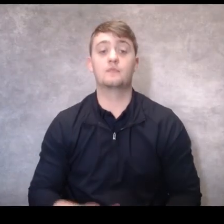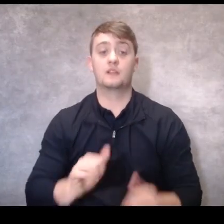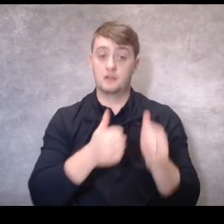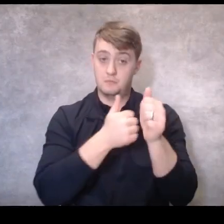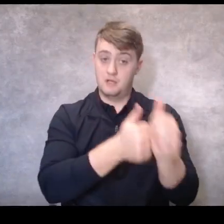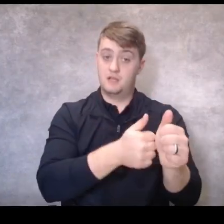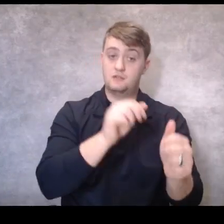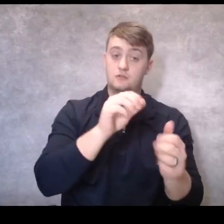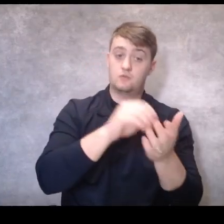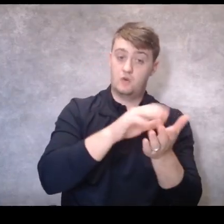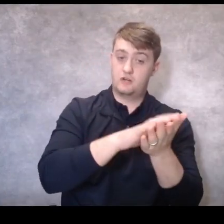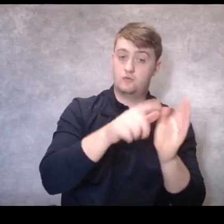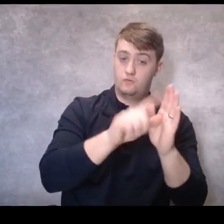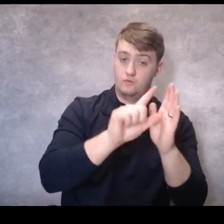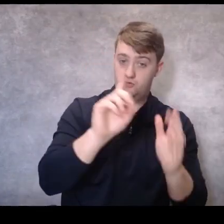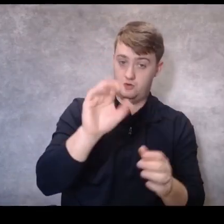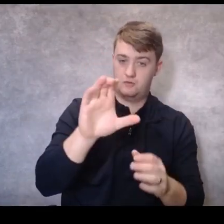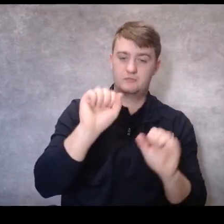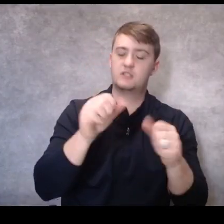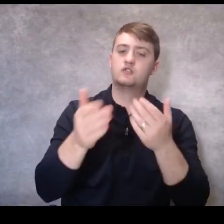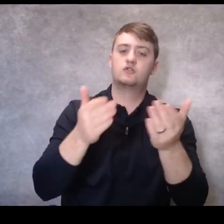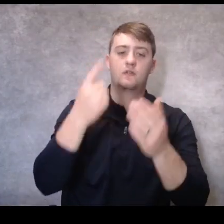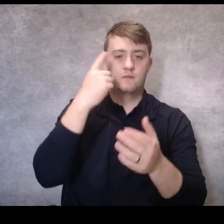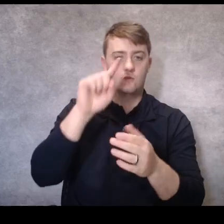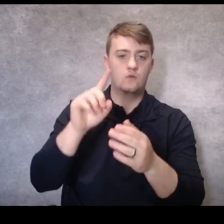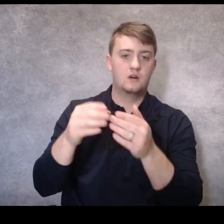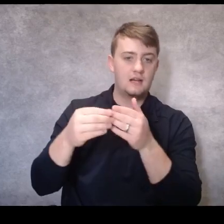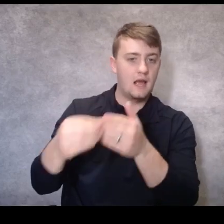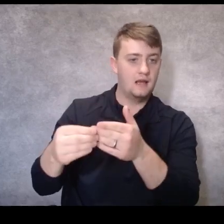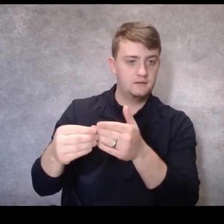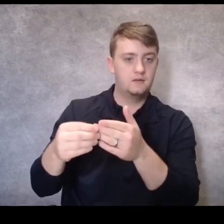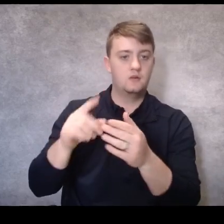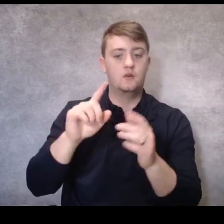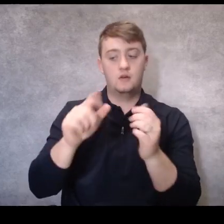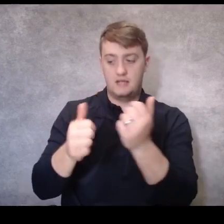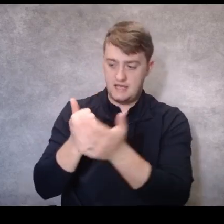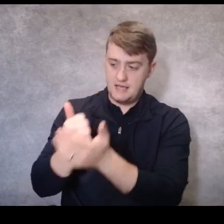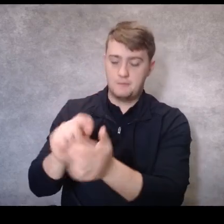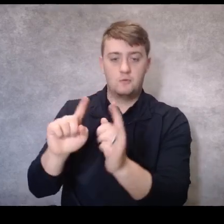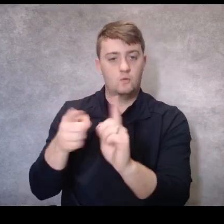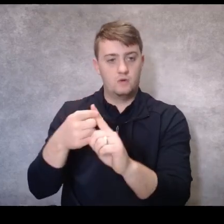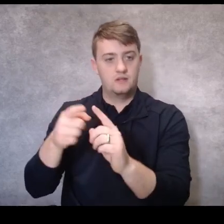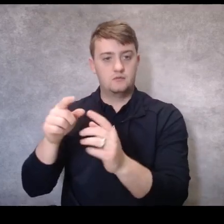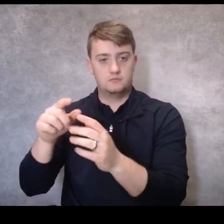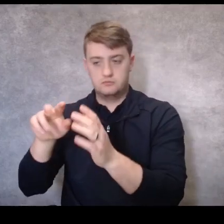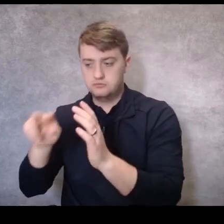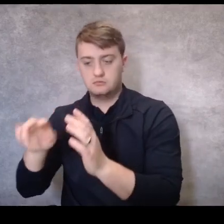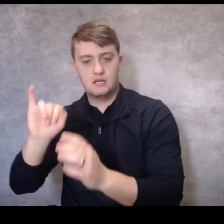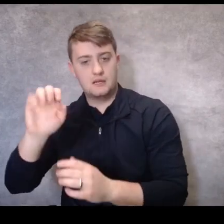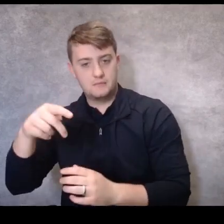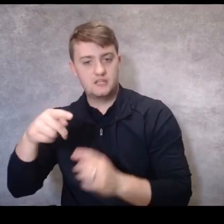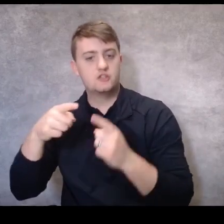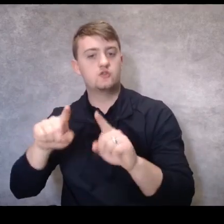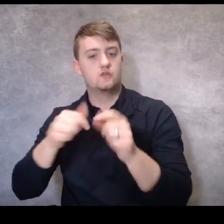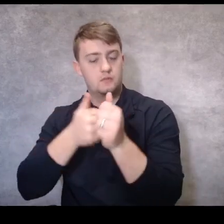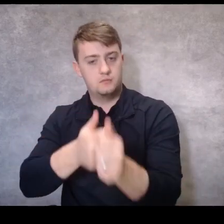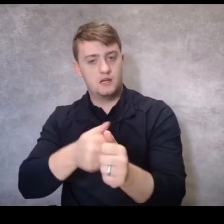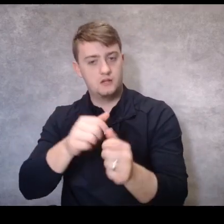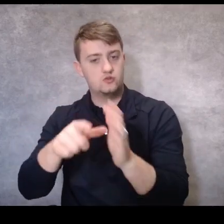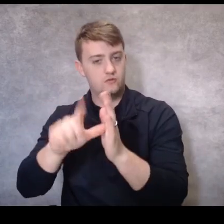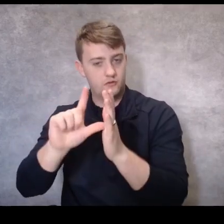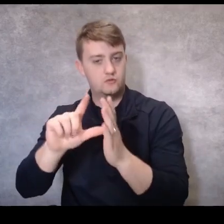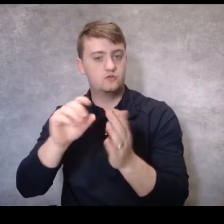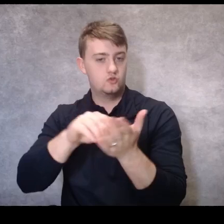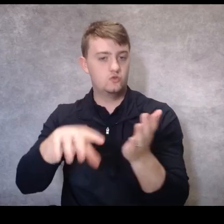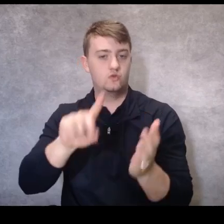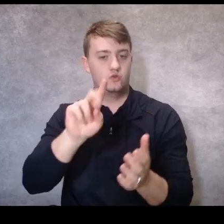The Compliance Record Review document can serve as a guide to assist with reviewing IEPs during compliance reviews of student